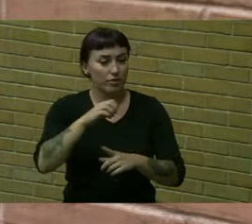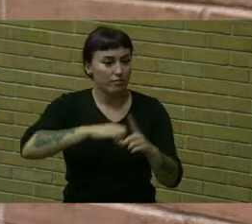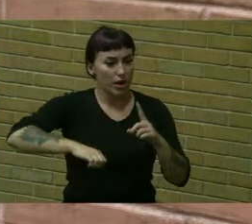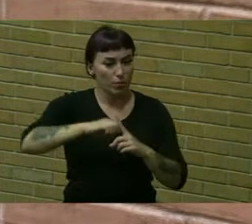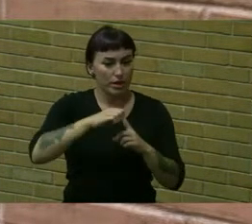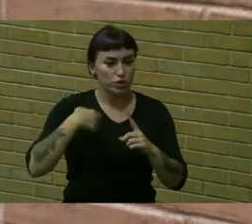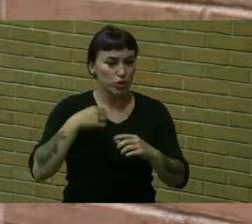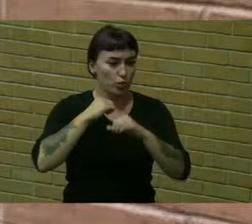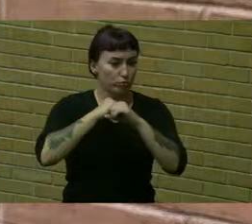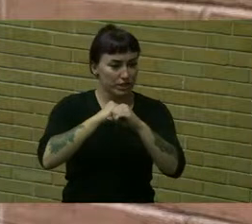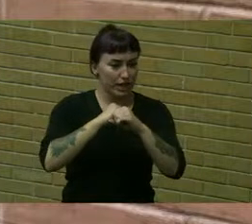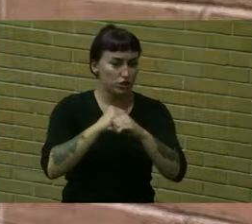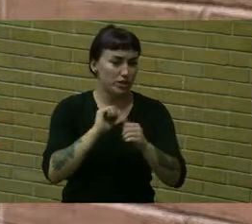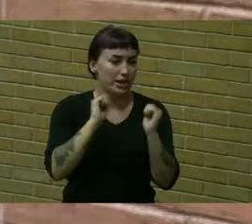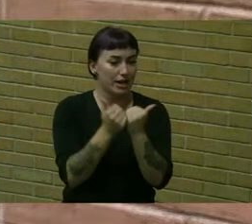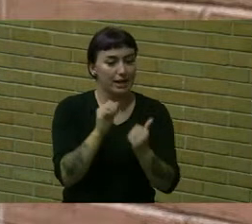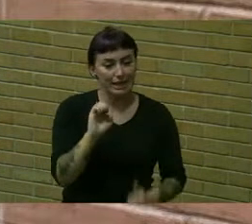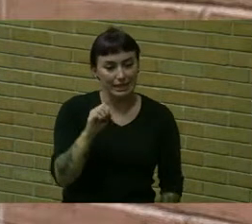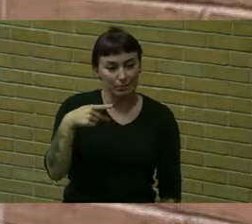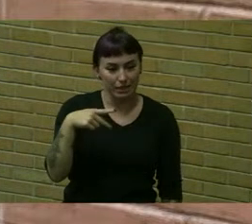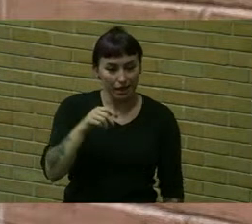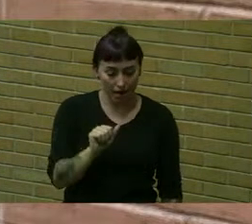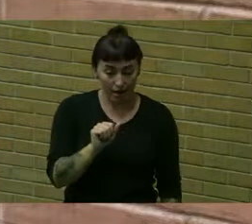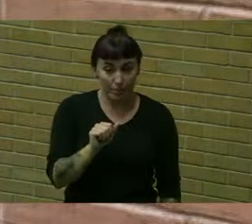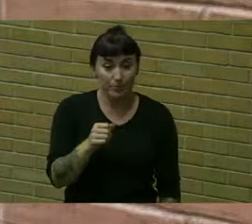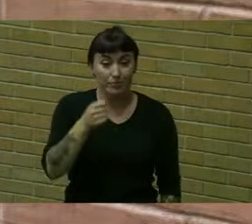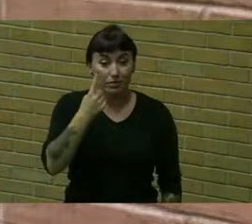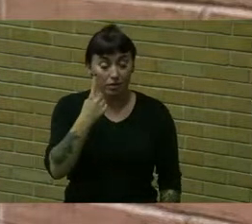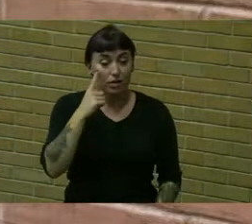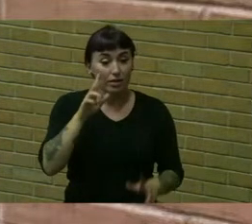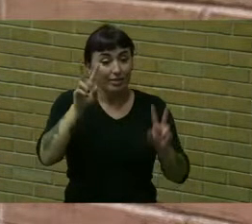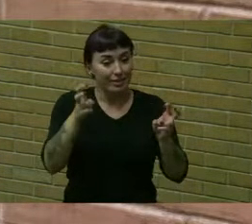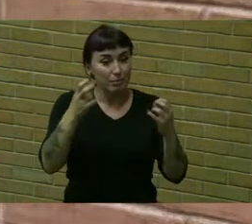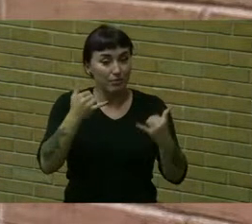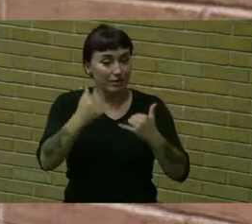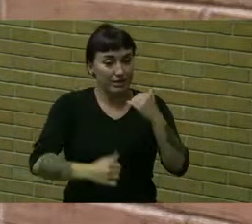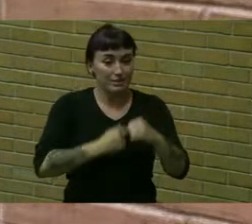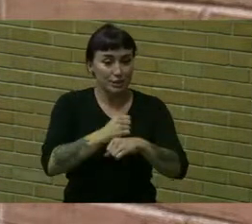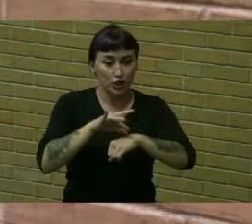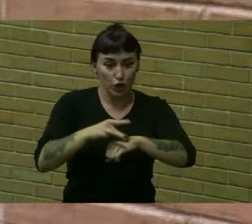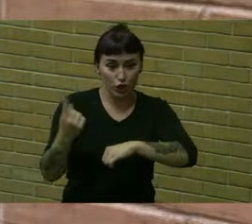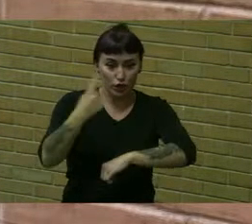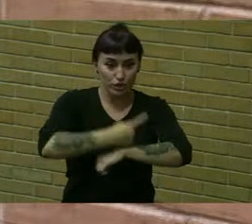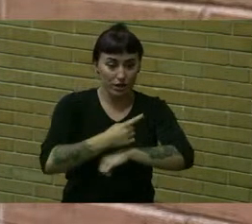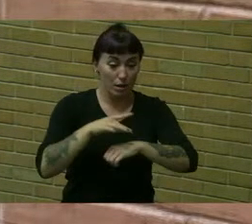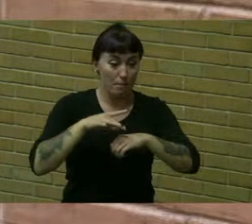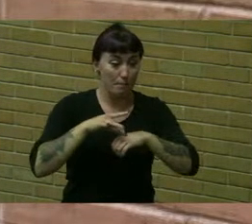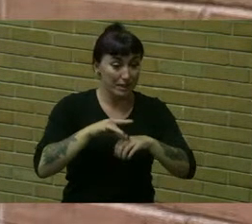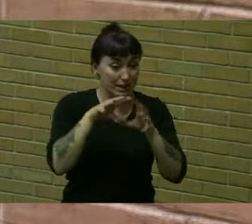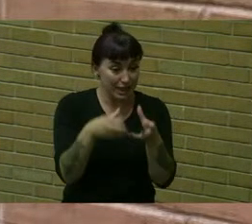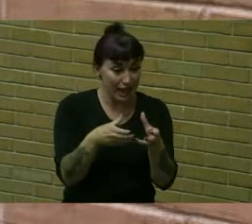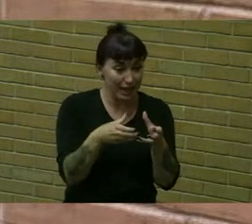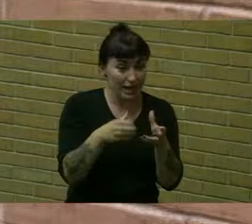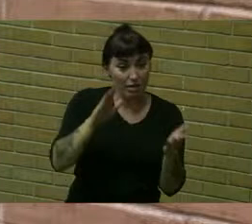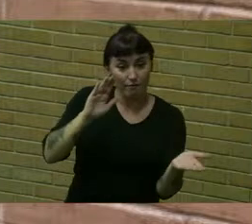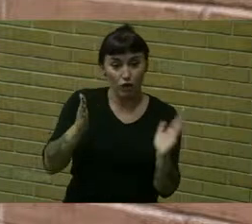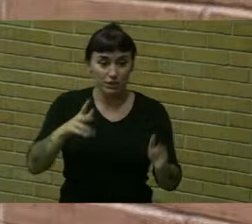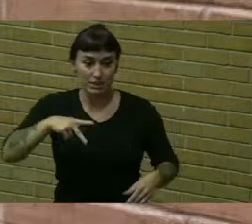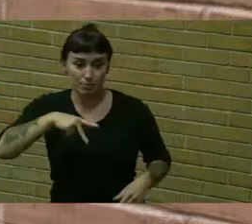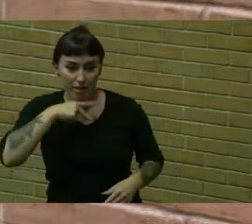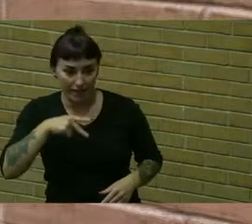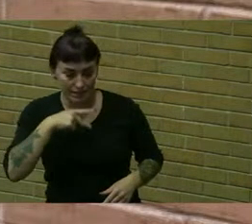Agency, the EPA. And whereas the theme of this year's Earth Day is planet versus